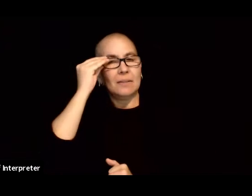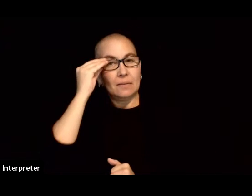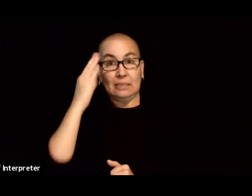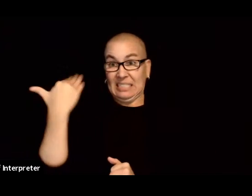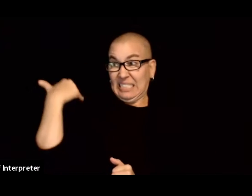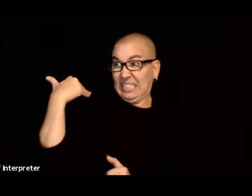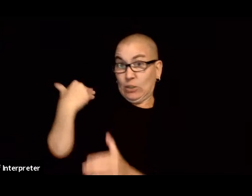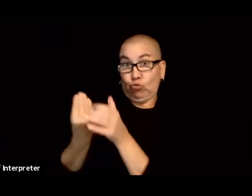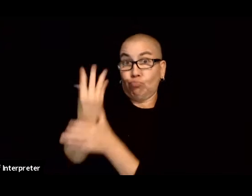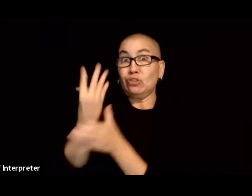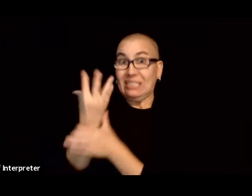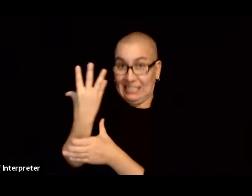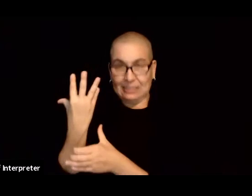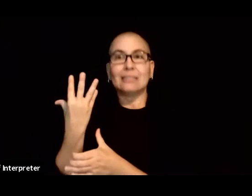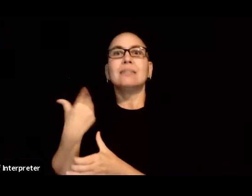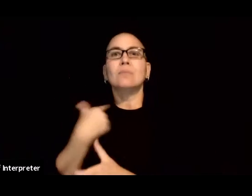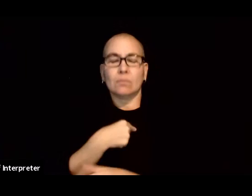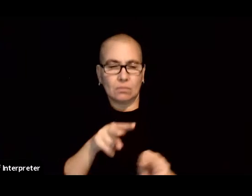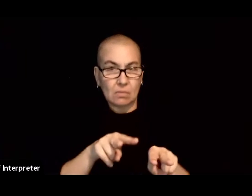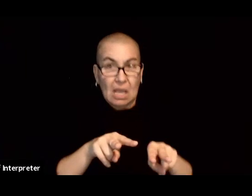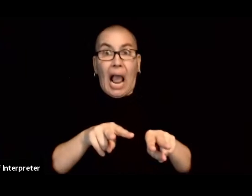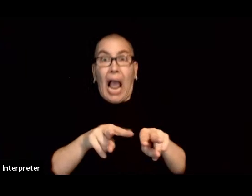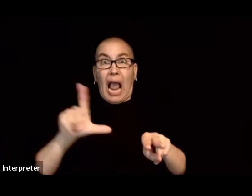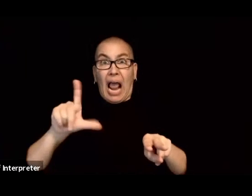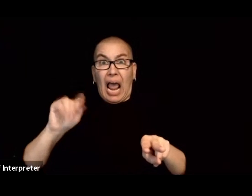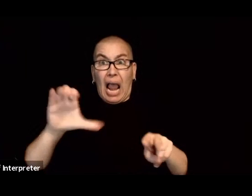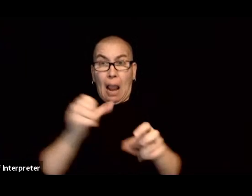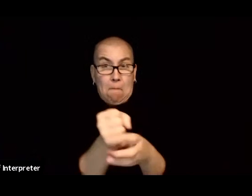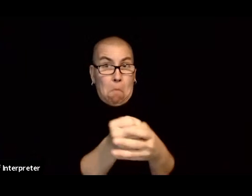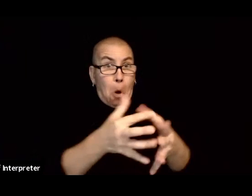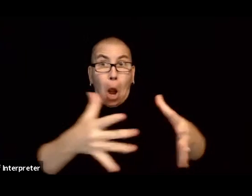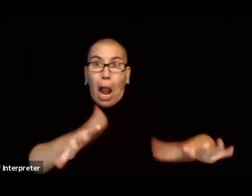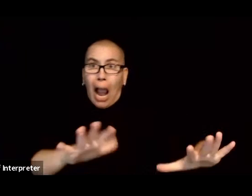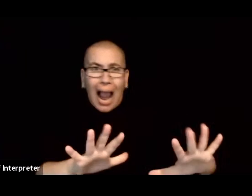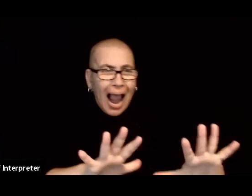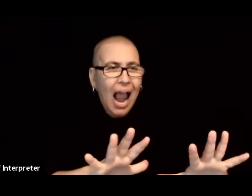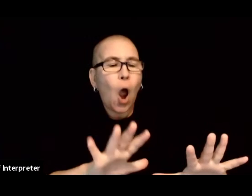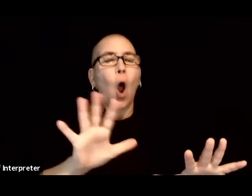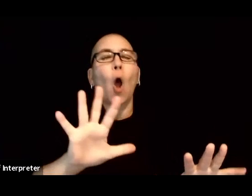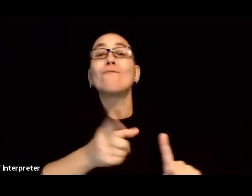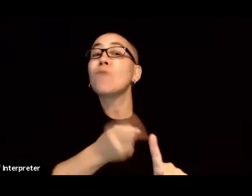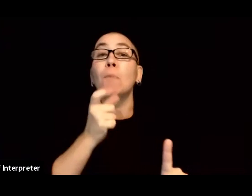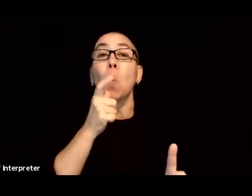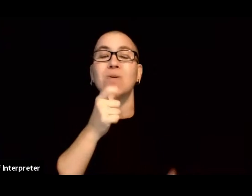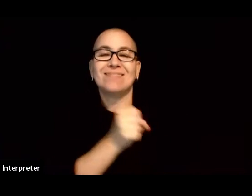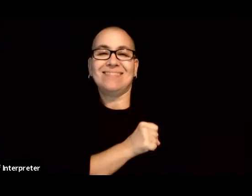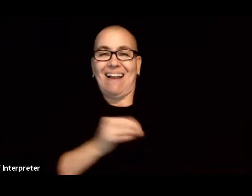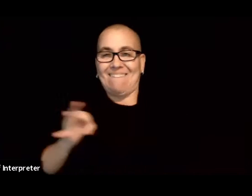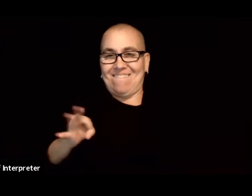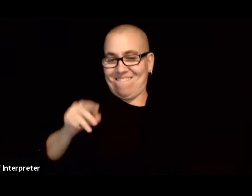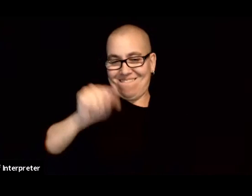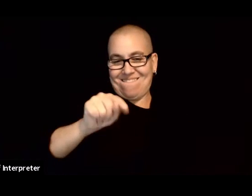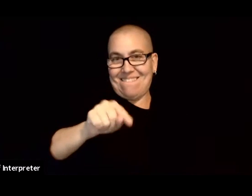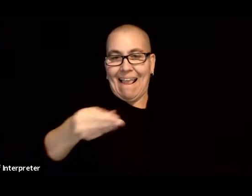and we've really worked with facilities on making sure that they have access